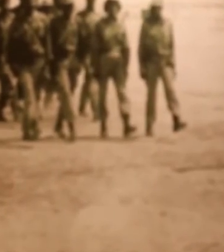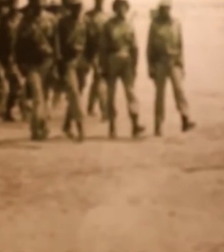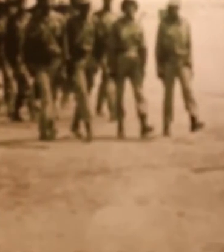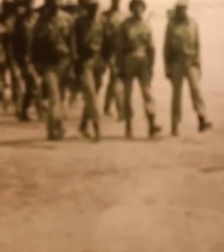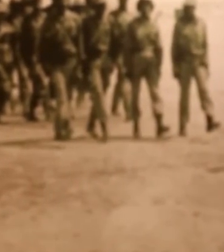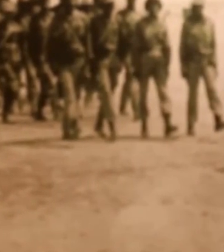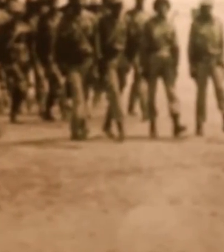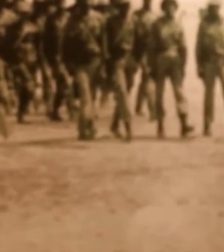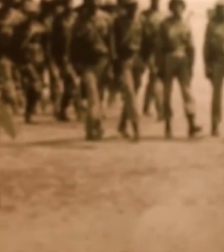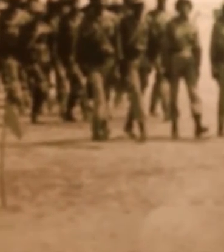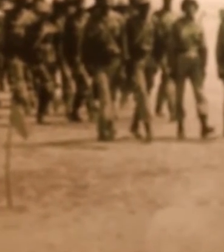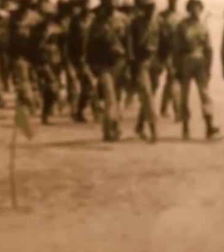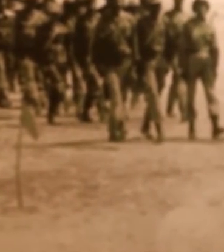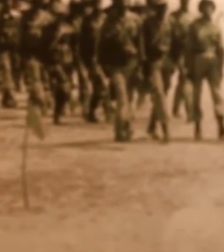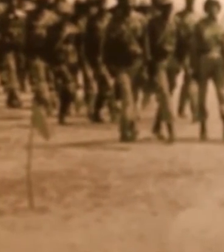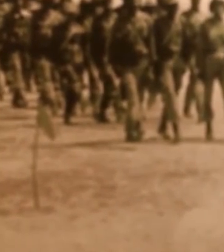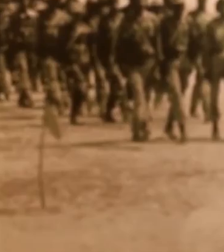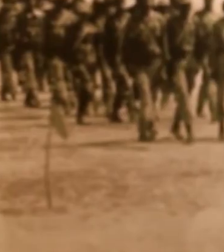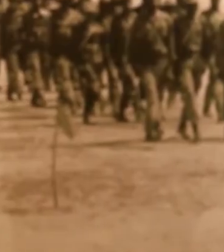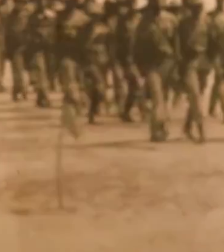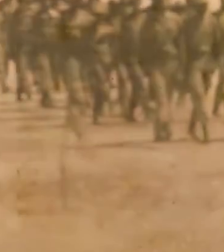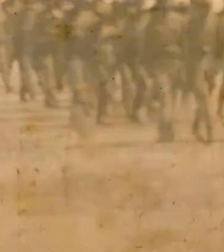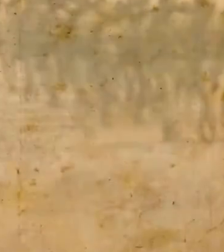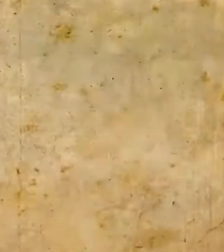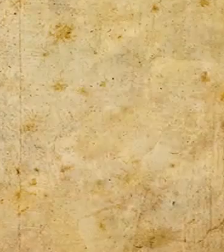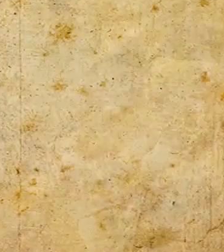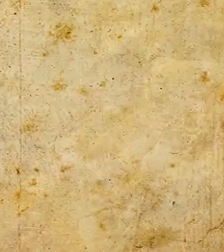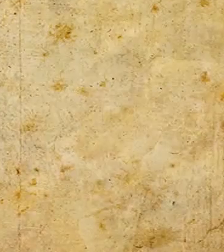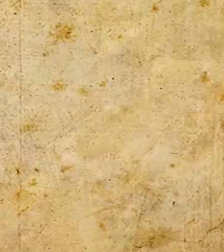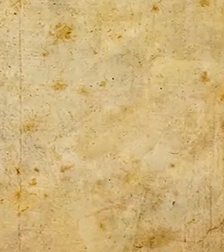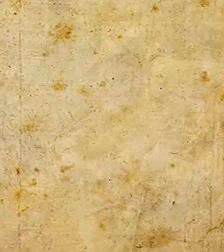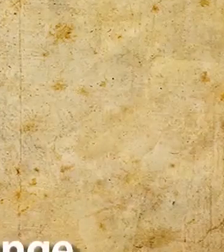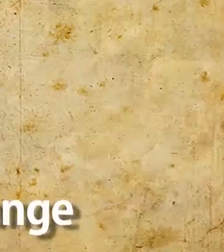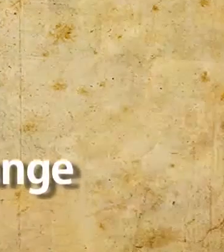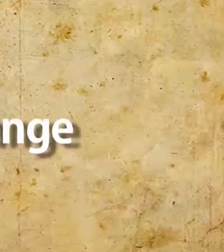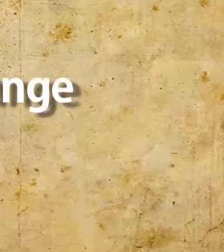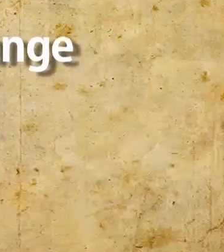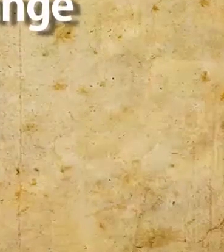and happy learning for the exams. Goodbye.